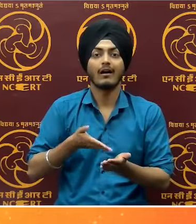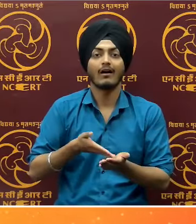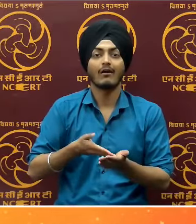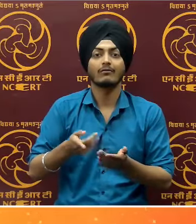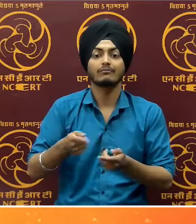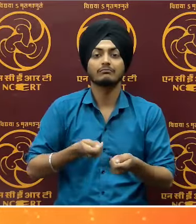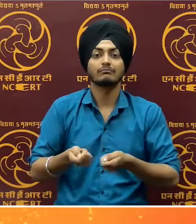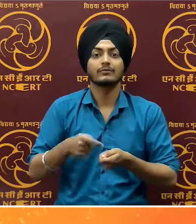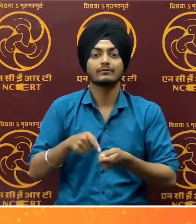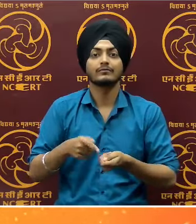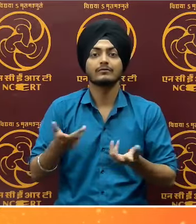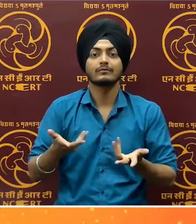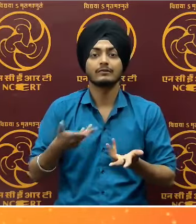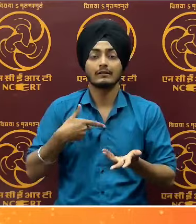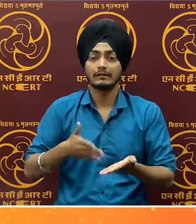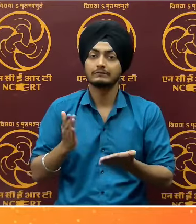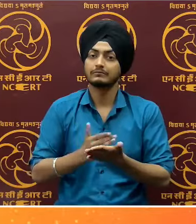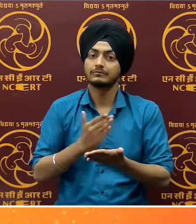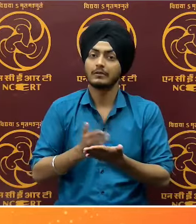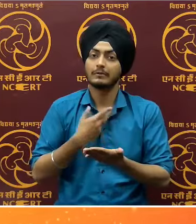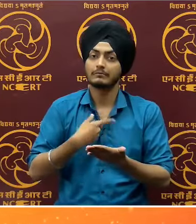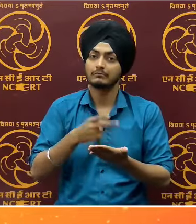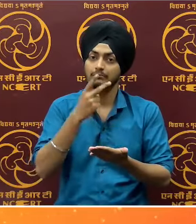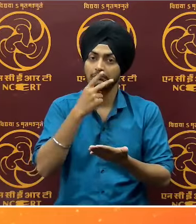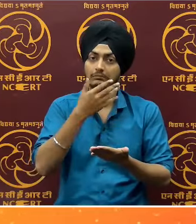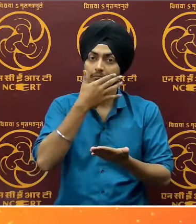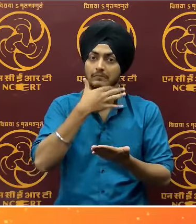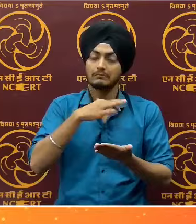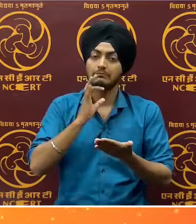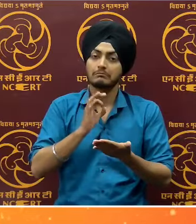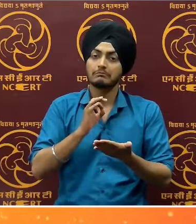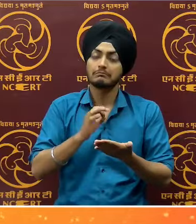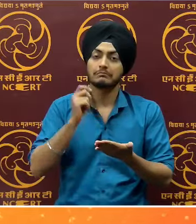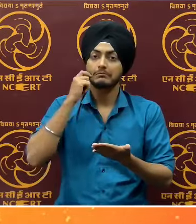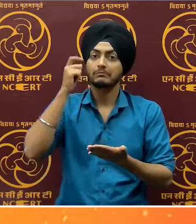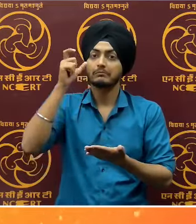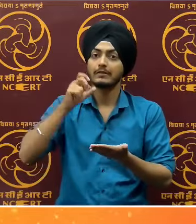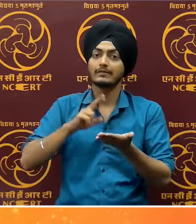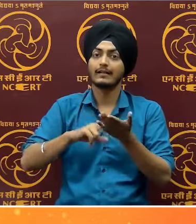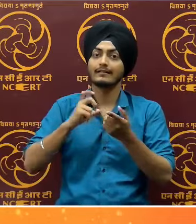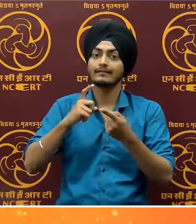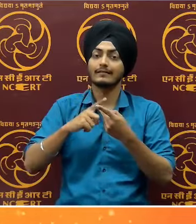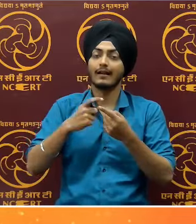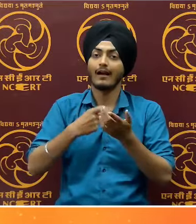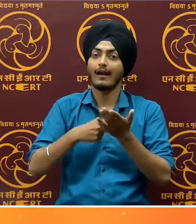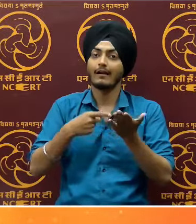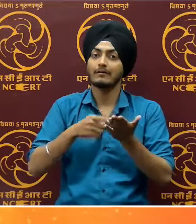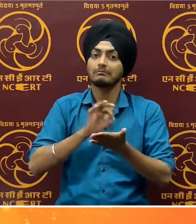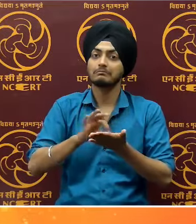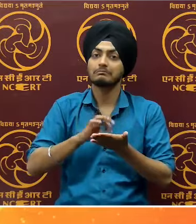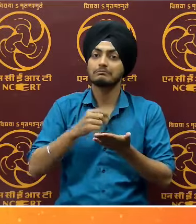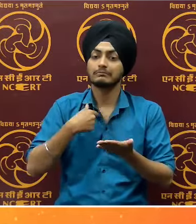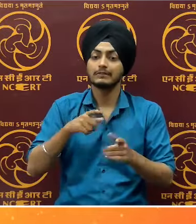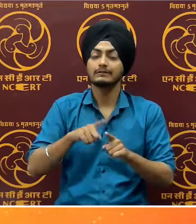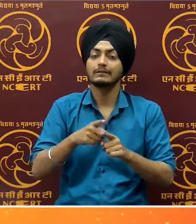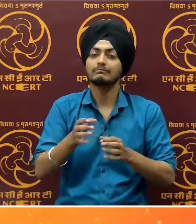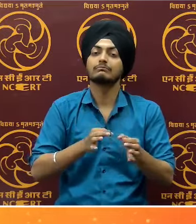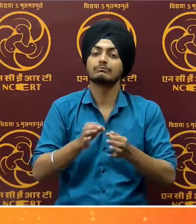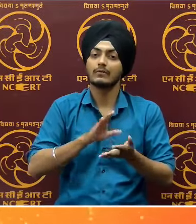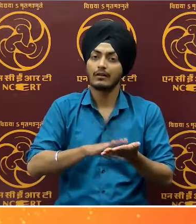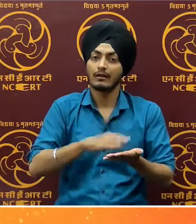operates. So this chapter is very beautifully authored by NCERT just to make it understand